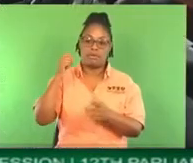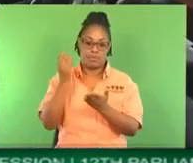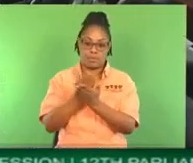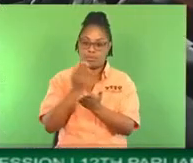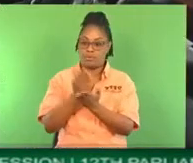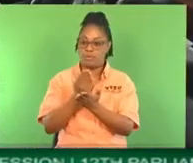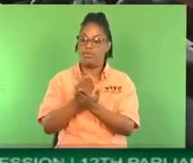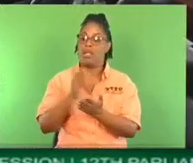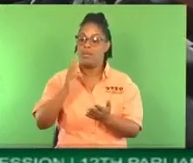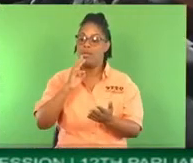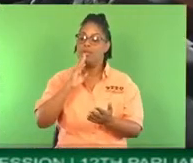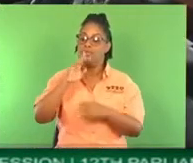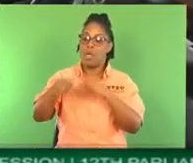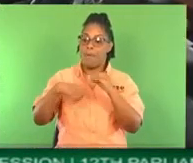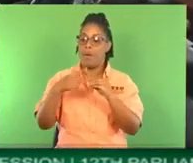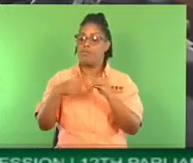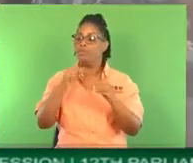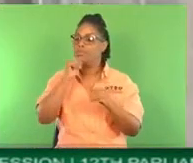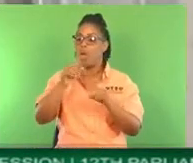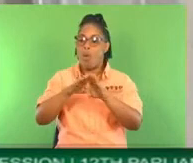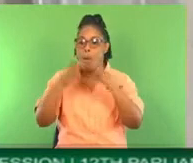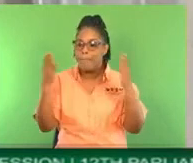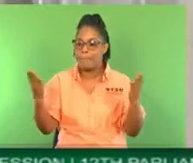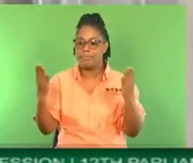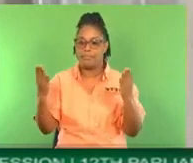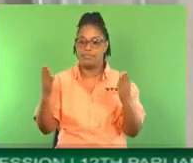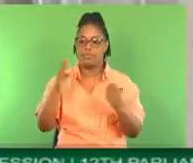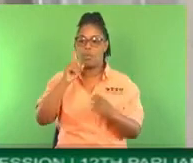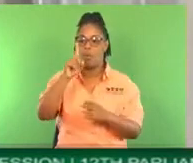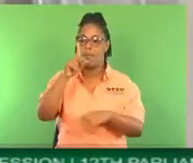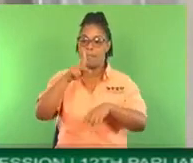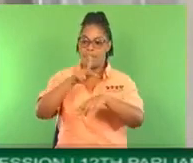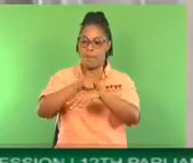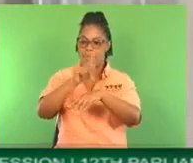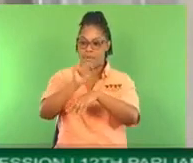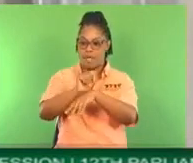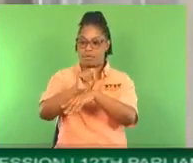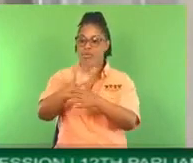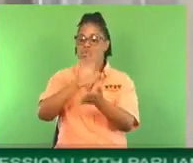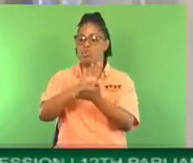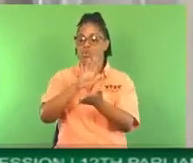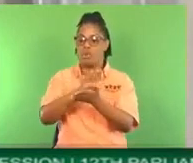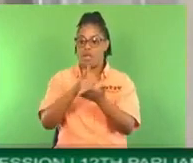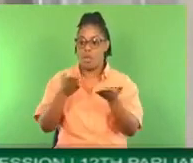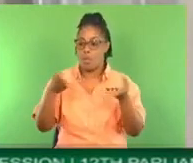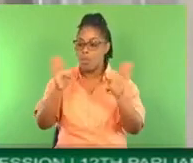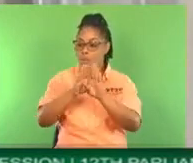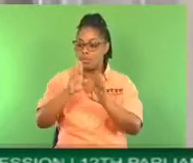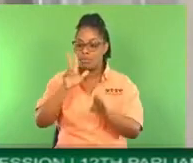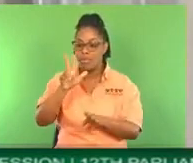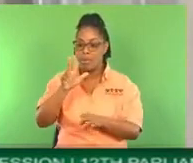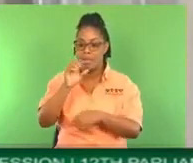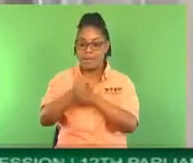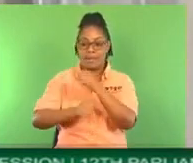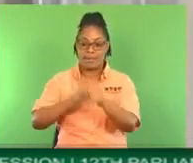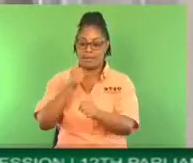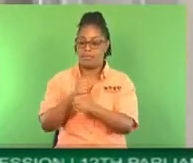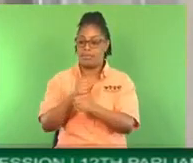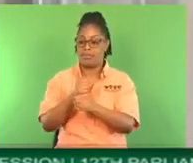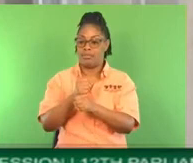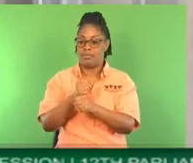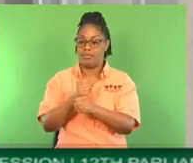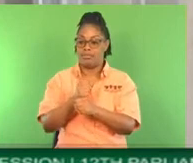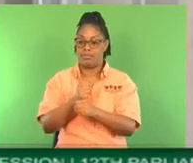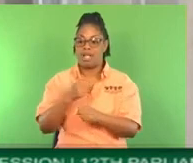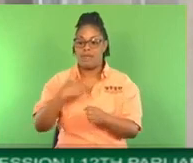the non-opening of Sangre Chiquito Presbyterian School, which has been closed for close to 3 years. Just to educate everyone in